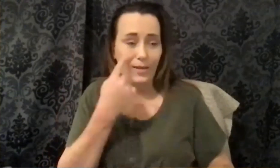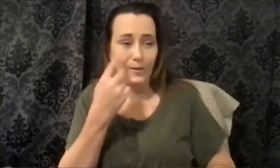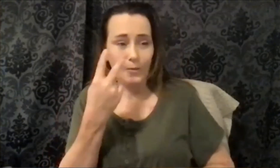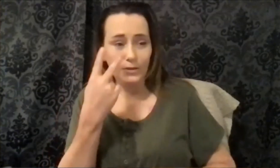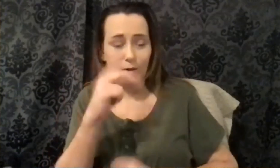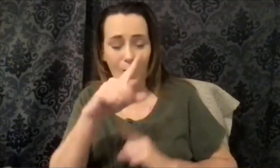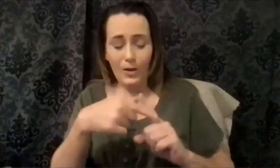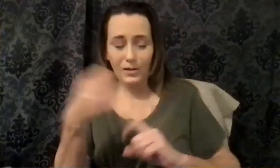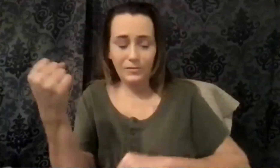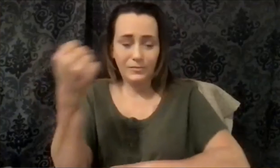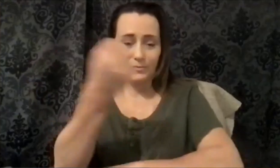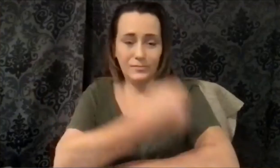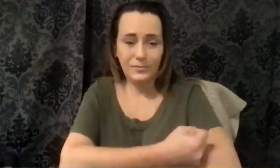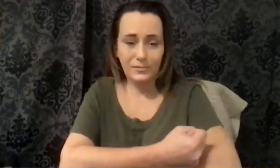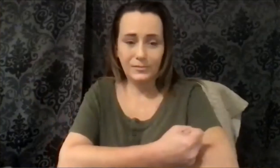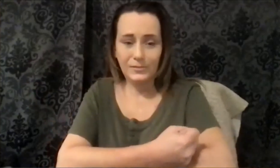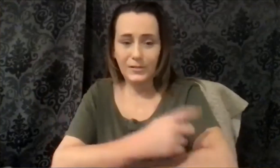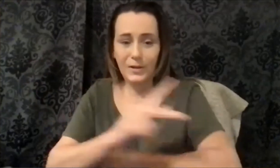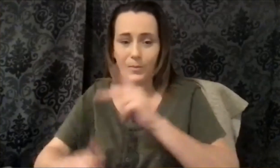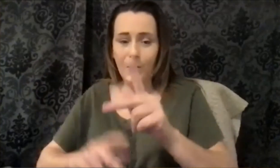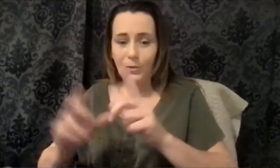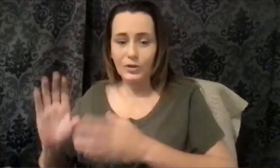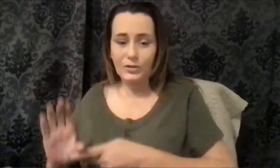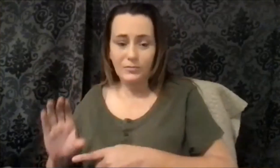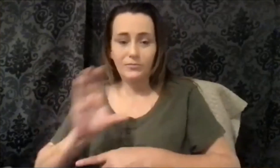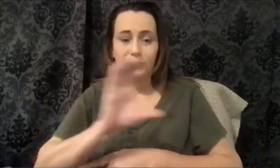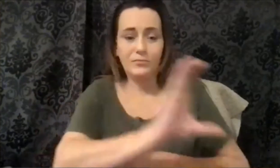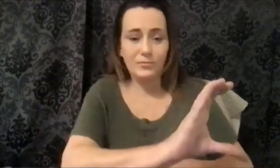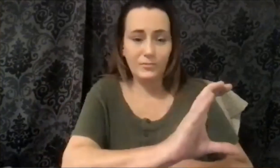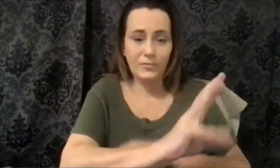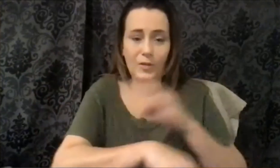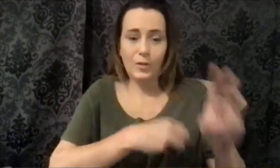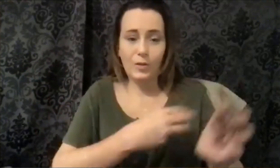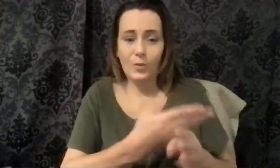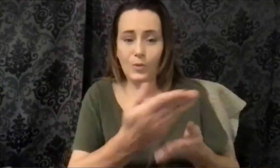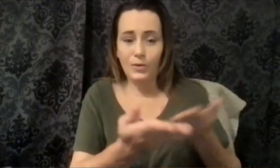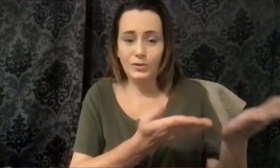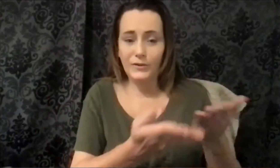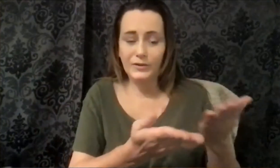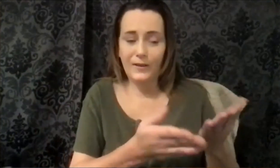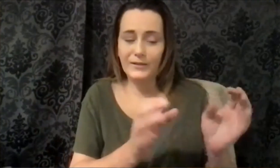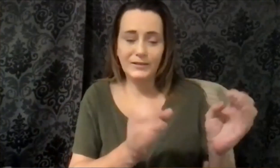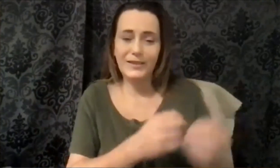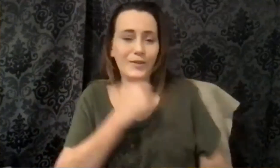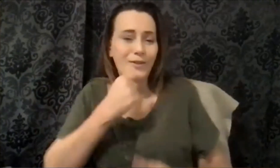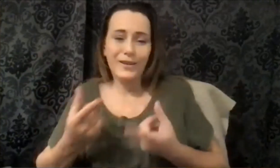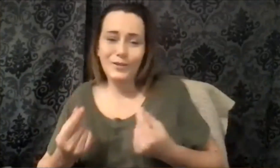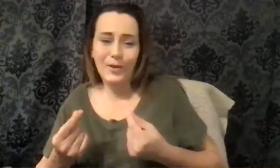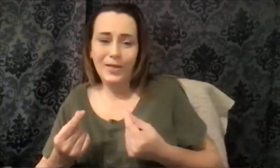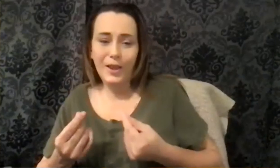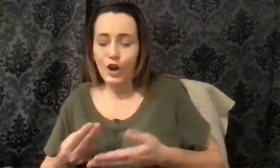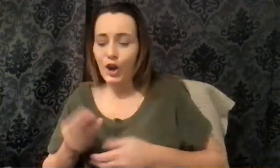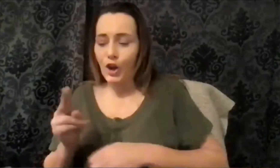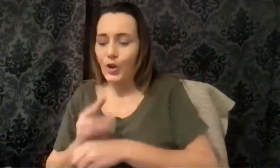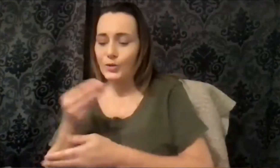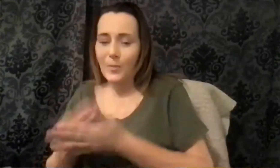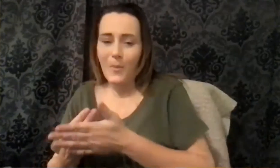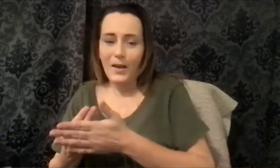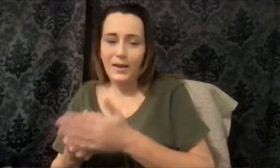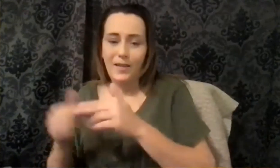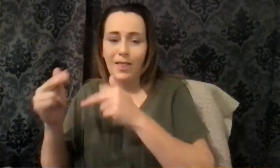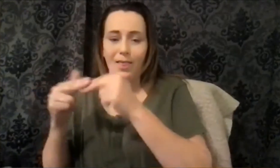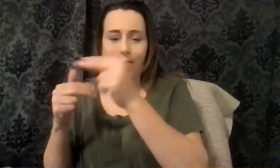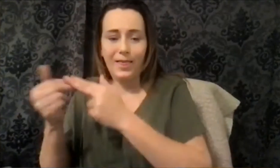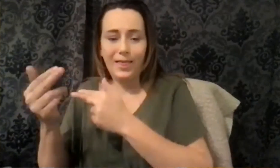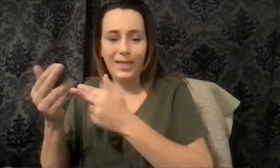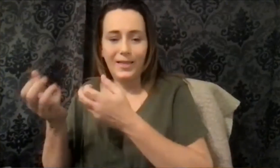forwarded the funds to the World Service Office. Well, they're not going to do that this year. They're going to spend that money rebuilding their service structures. And I